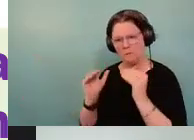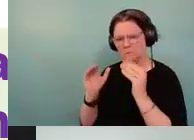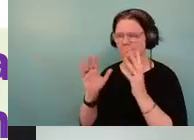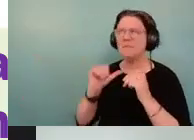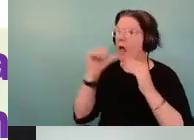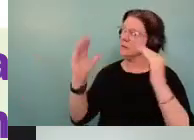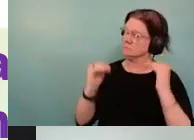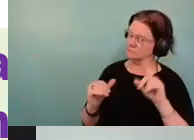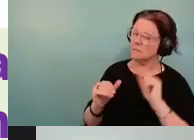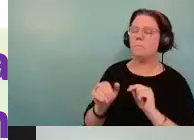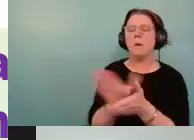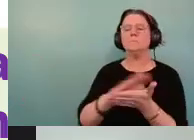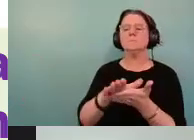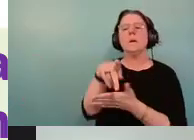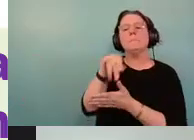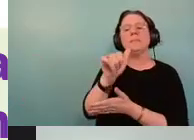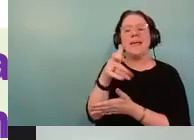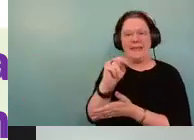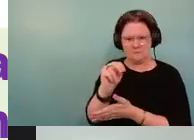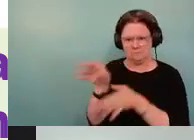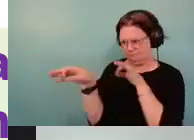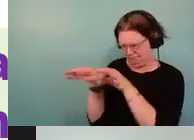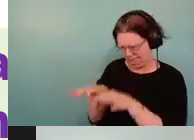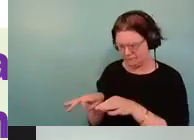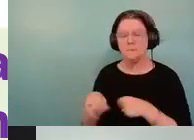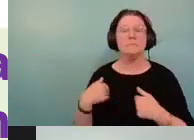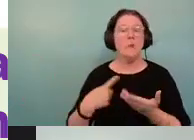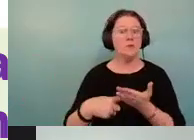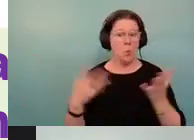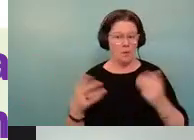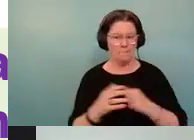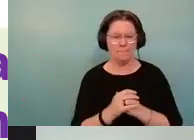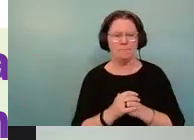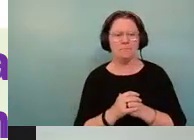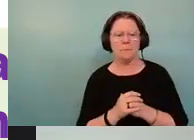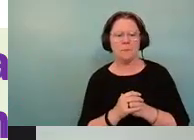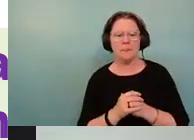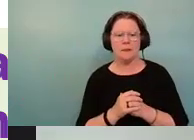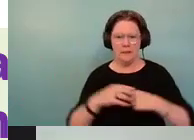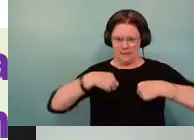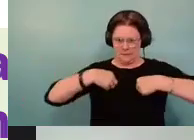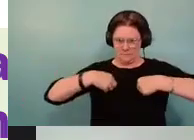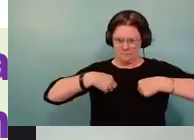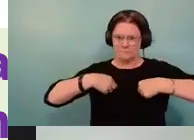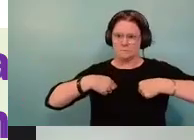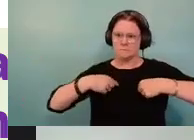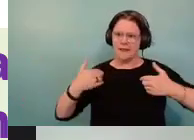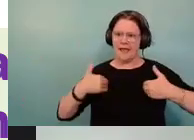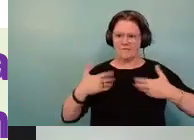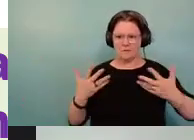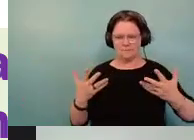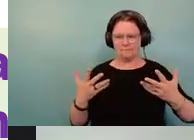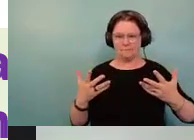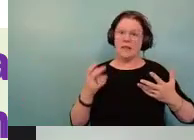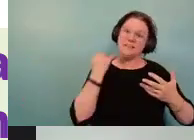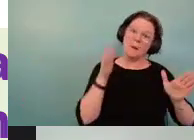understand. So, what I will do is I will talk about that in each one of us, there's this, I either say like